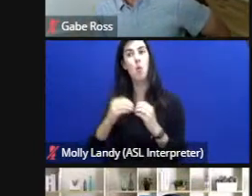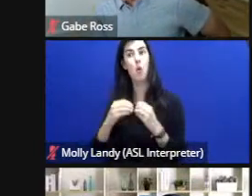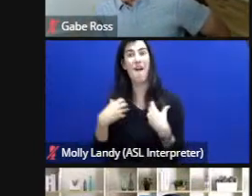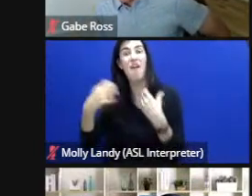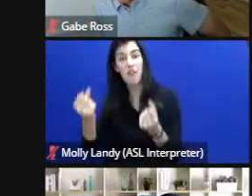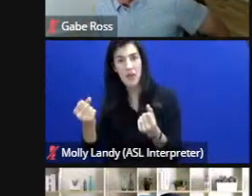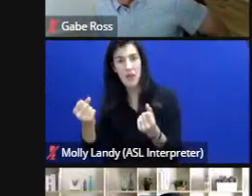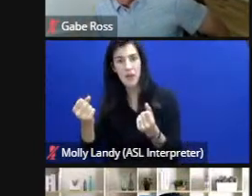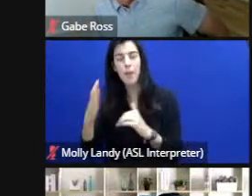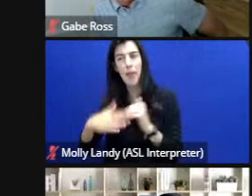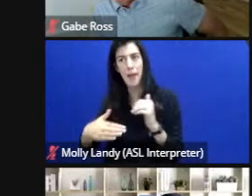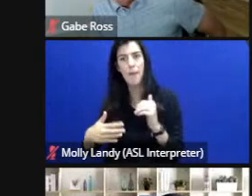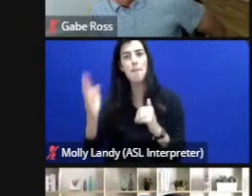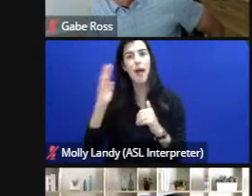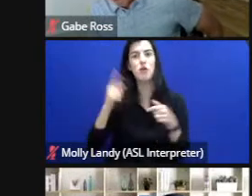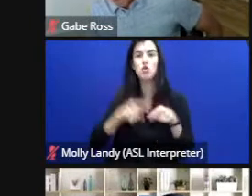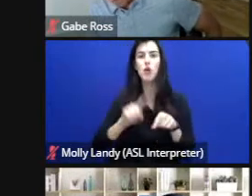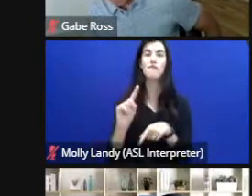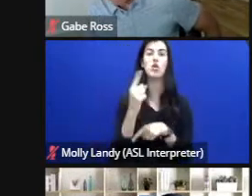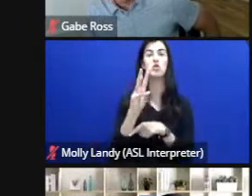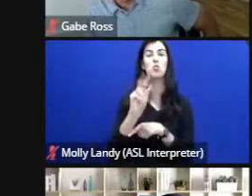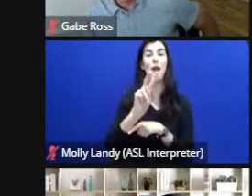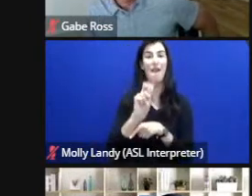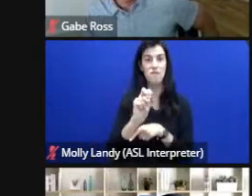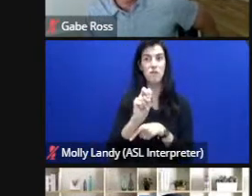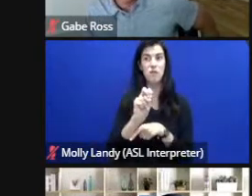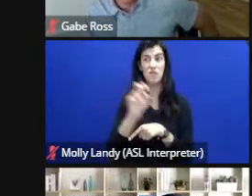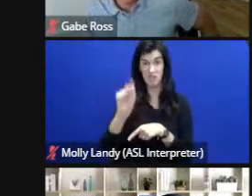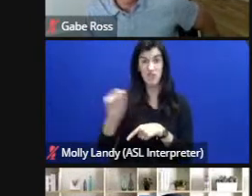pandemic, and yet they're still being hospitalized.